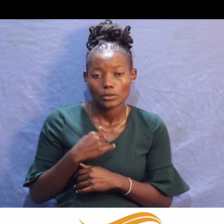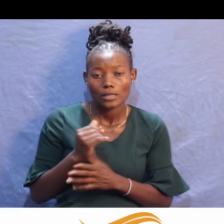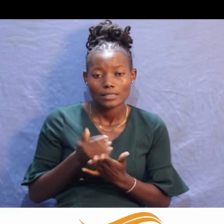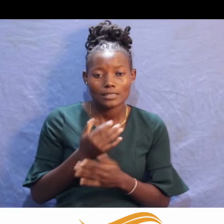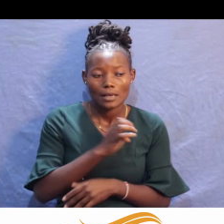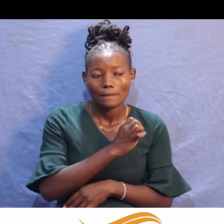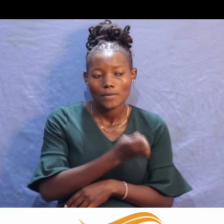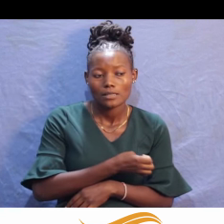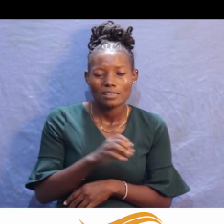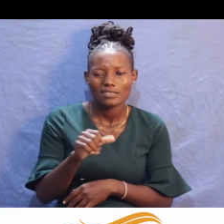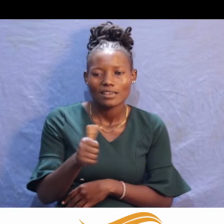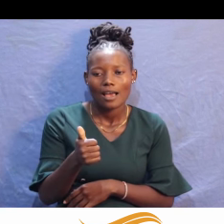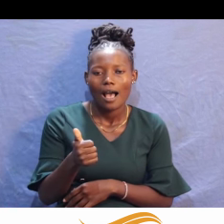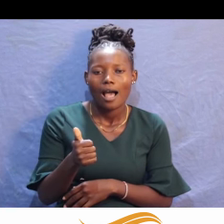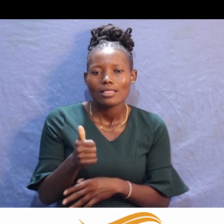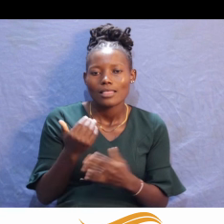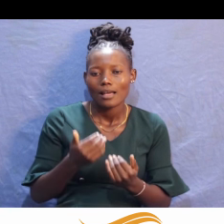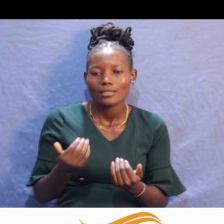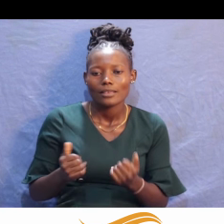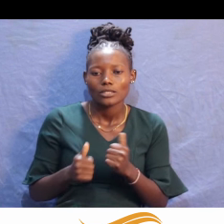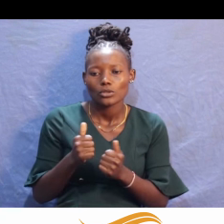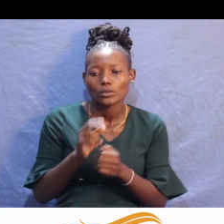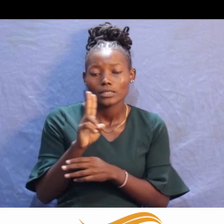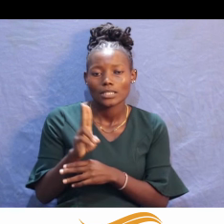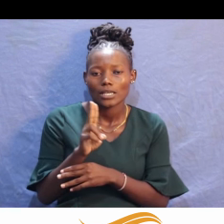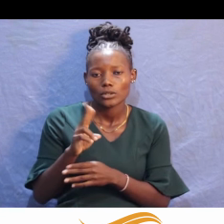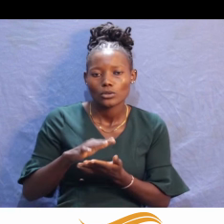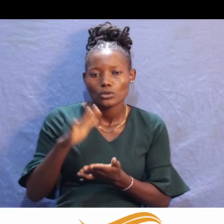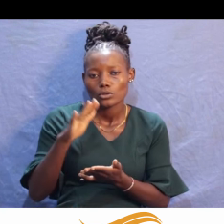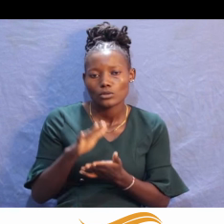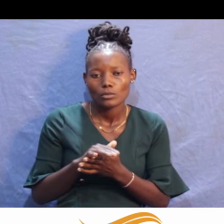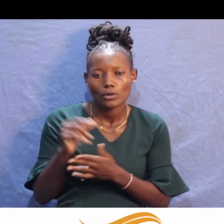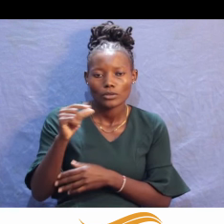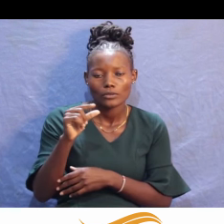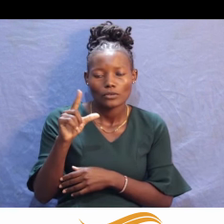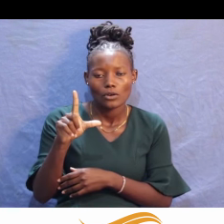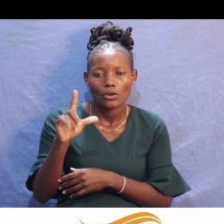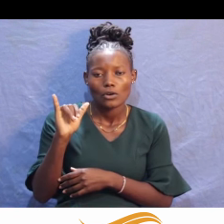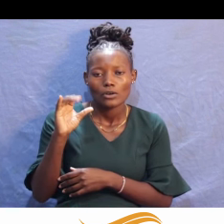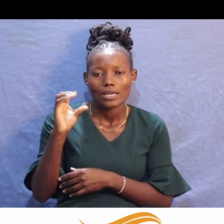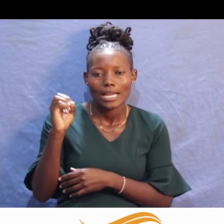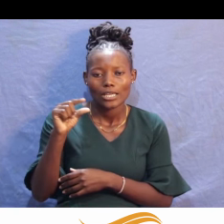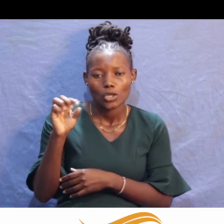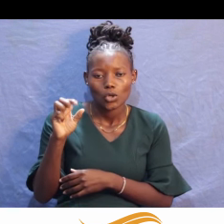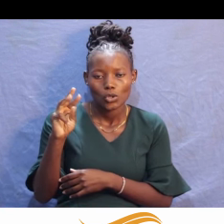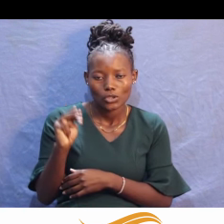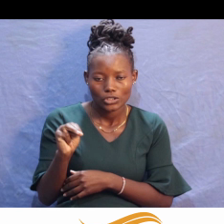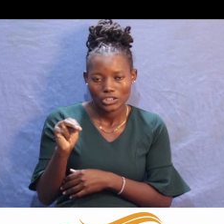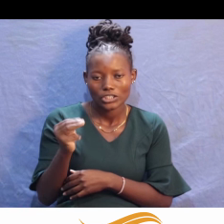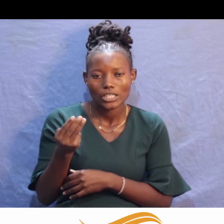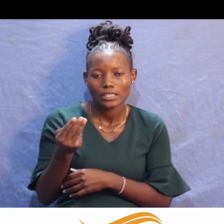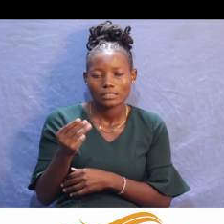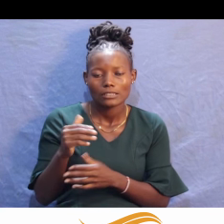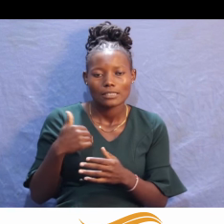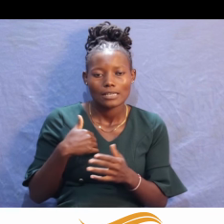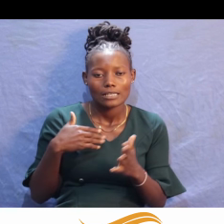The other sources are used, but it's mainly blood glycogen, and this will be depleted, and the athlete has to